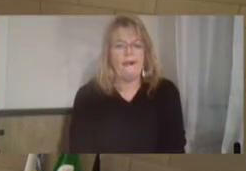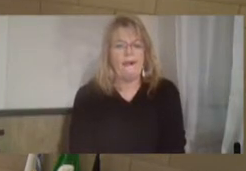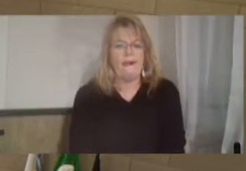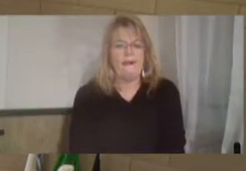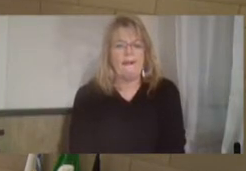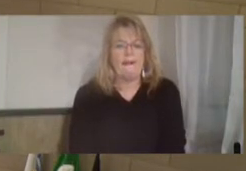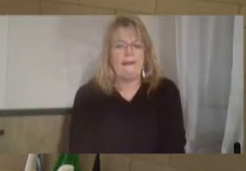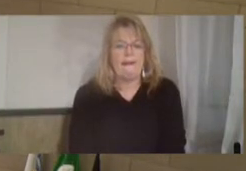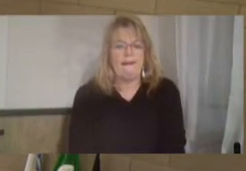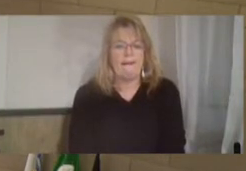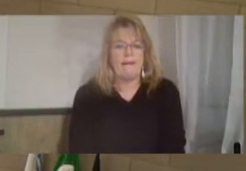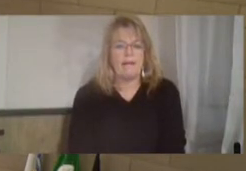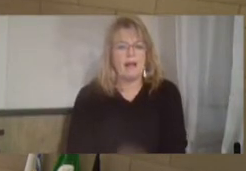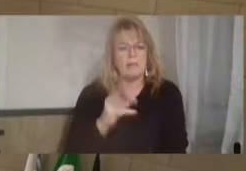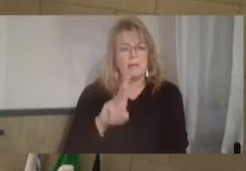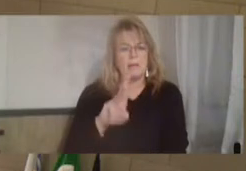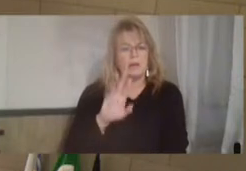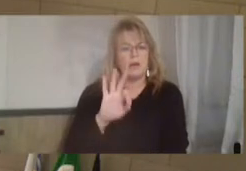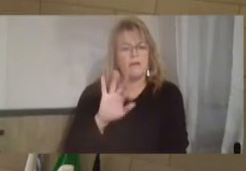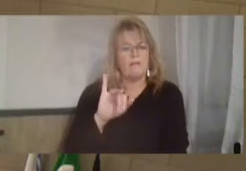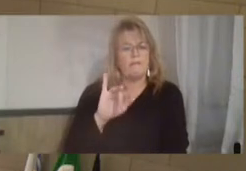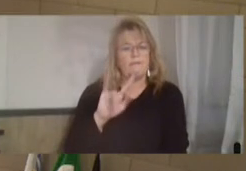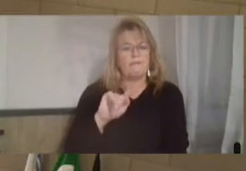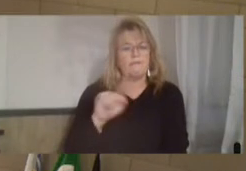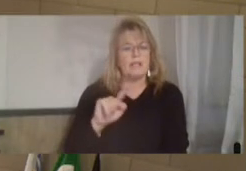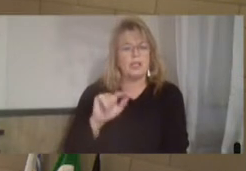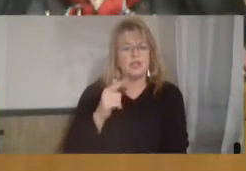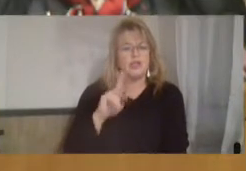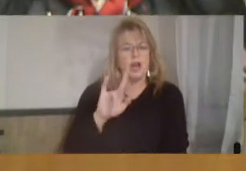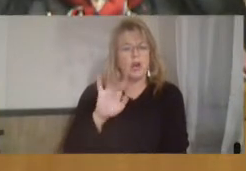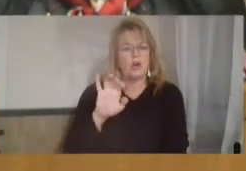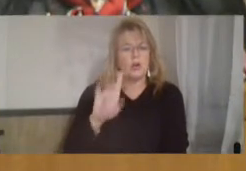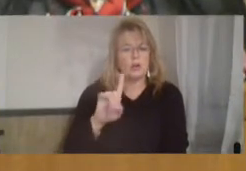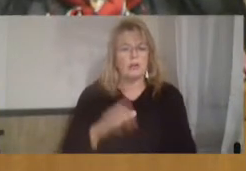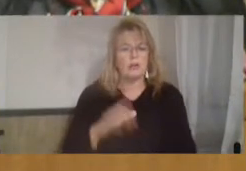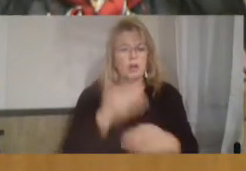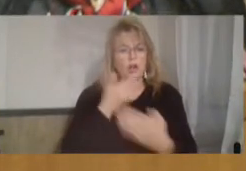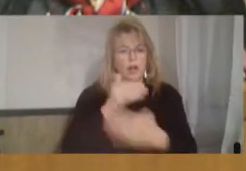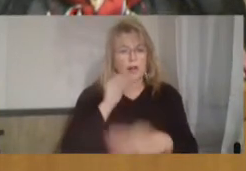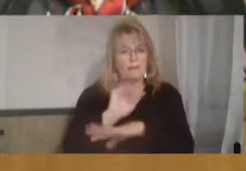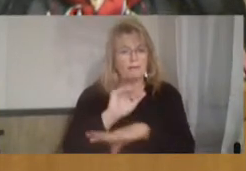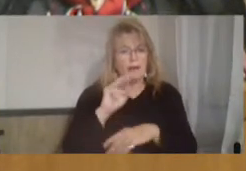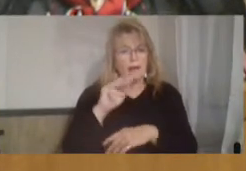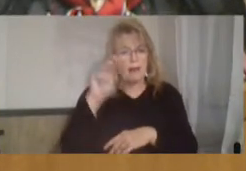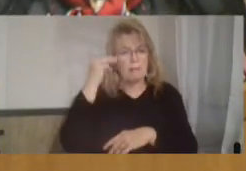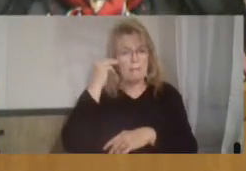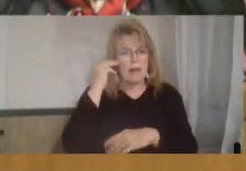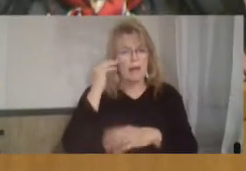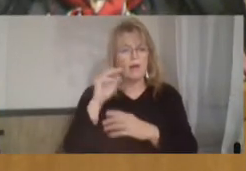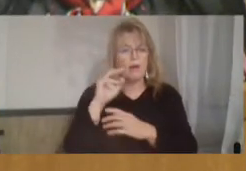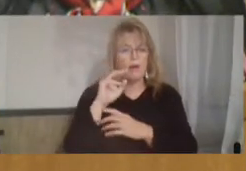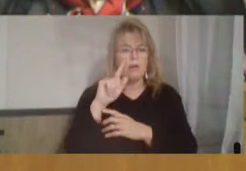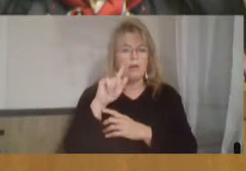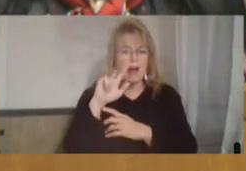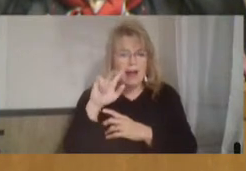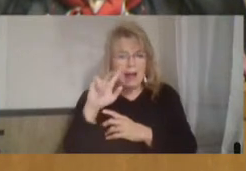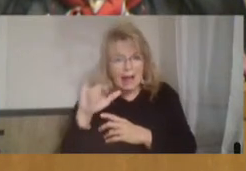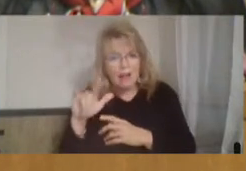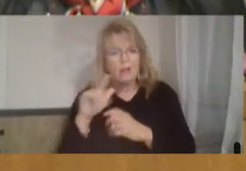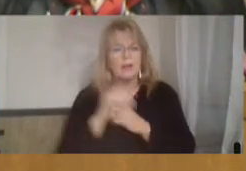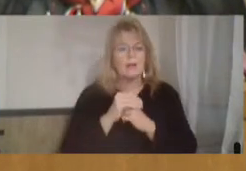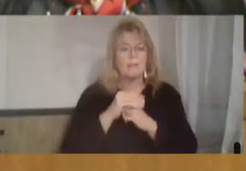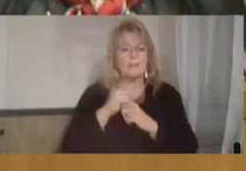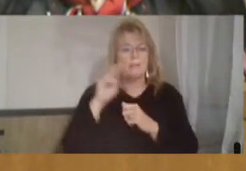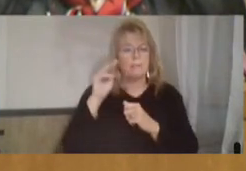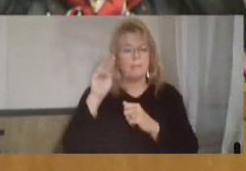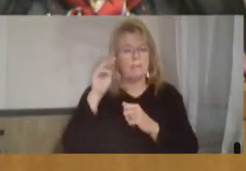Mr. Fitzgerald? That's right. Thank you. Good evening, Mayor Lyles, Mayor Pro Tem Anderson, and City Council members.